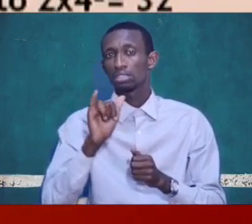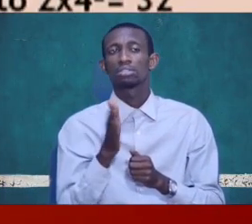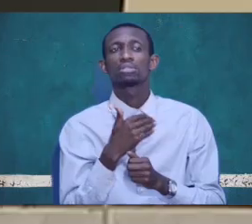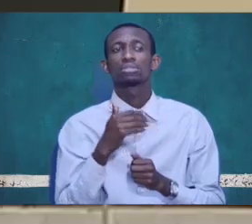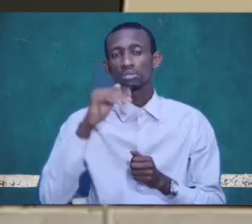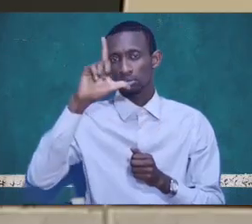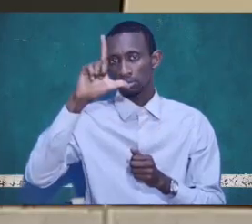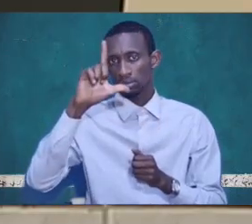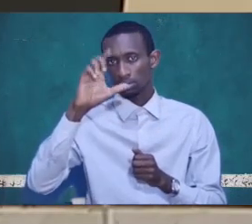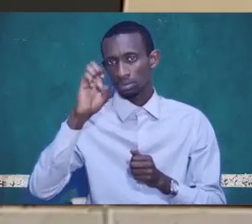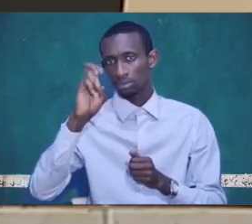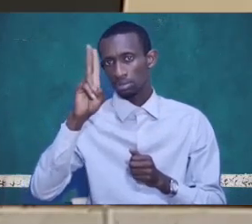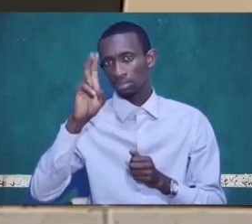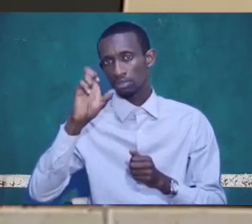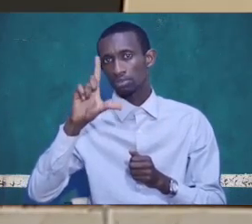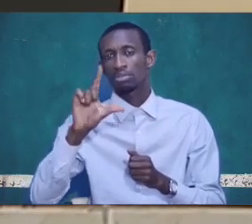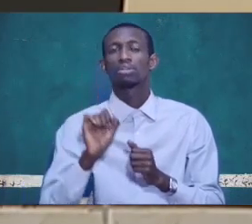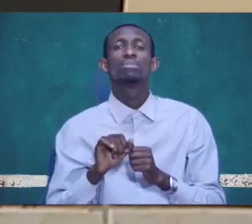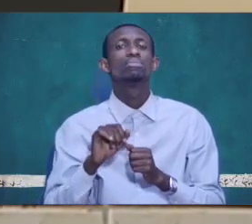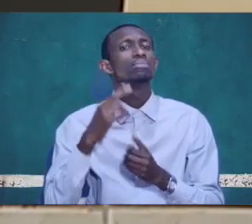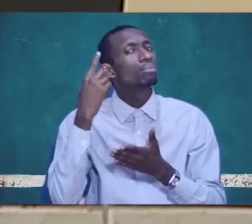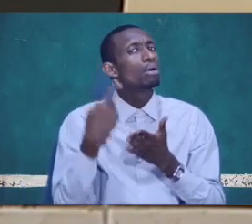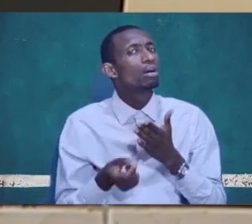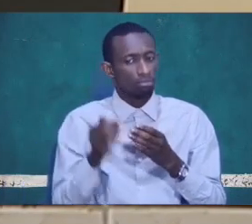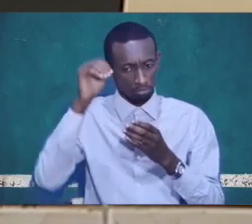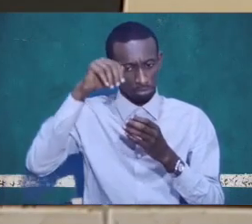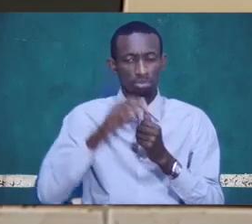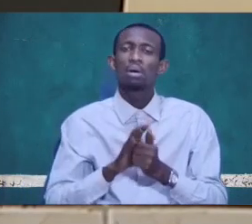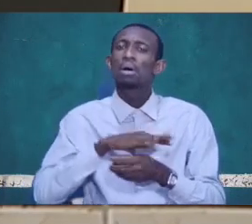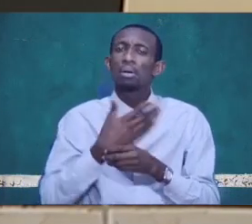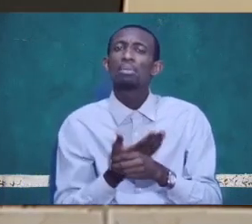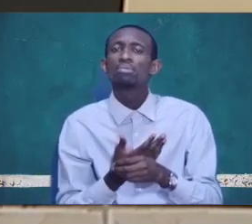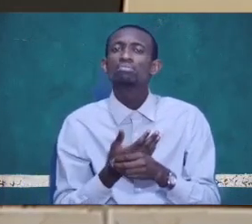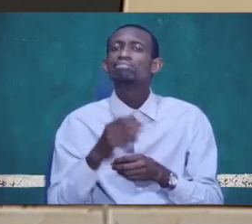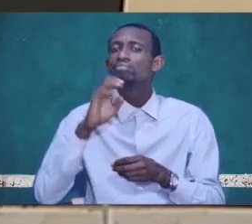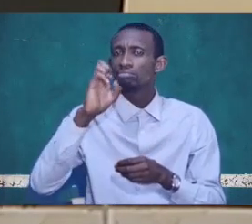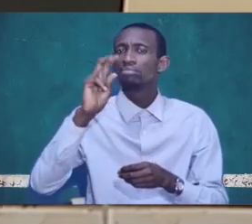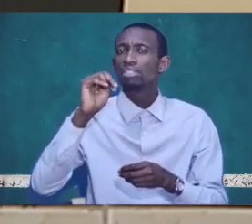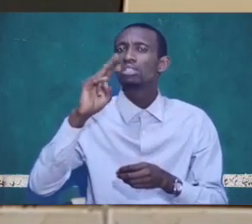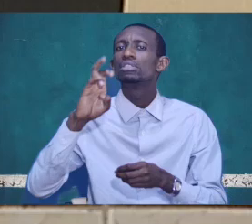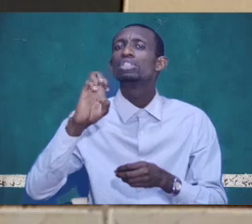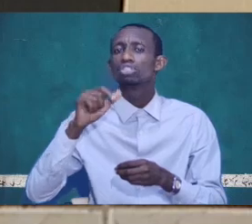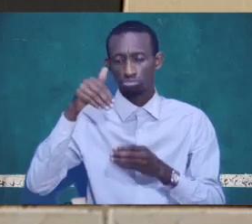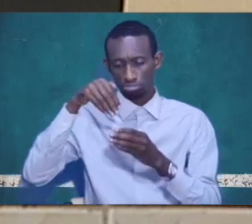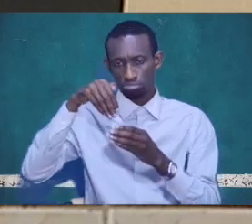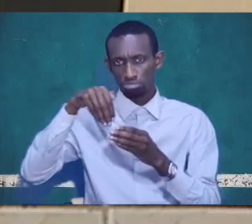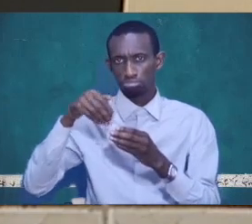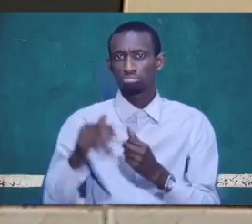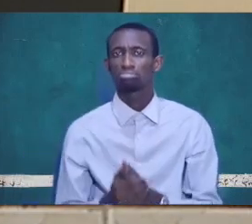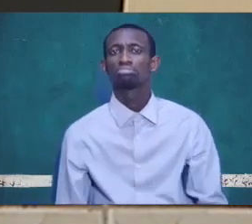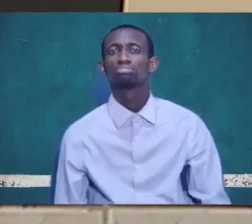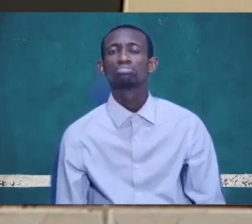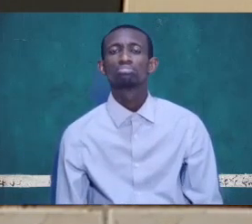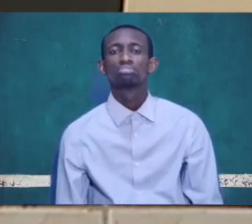in a given shell, they contain a given amount of energy, specific for that